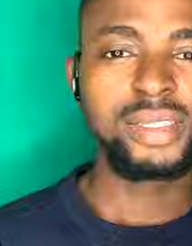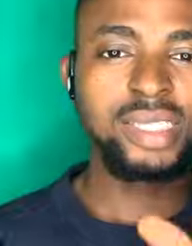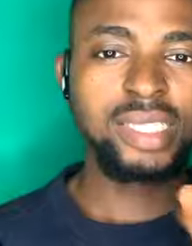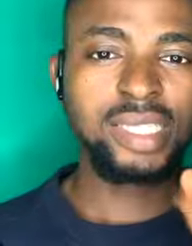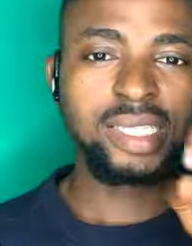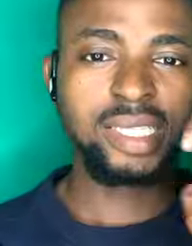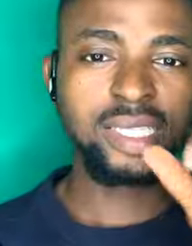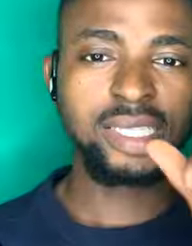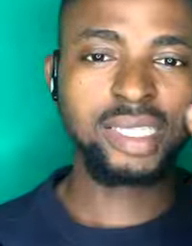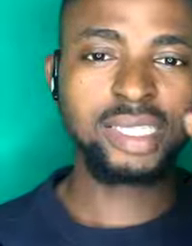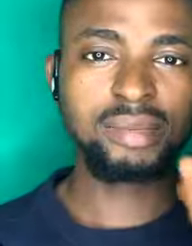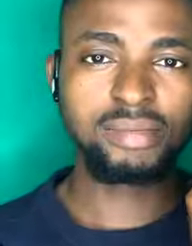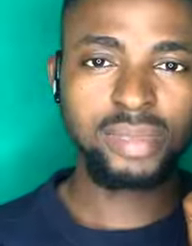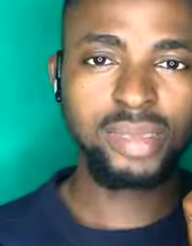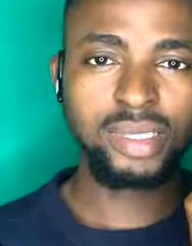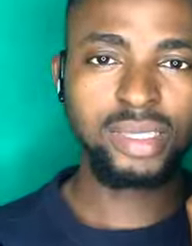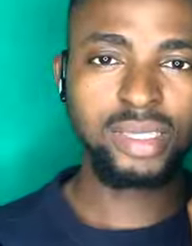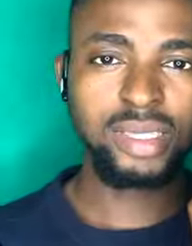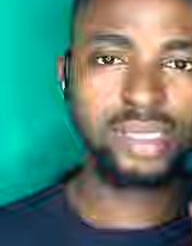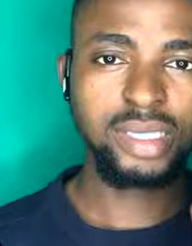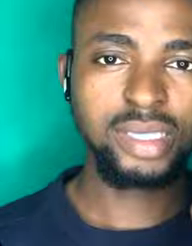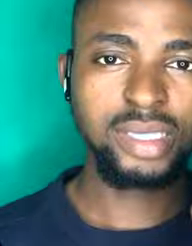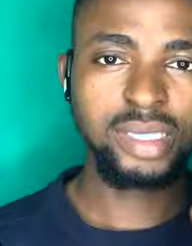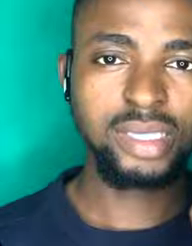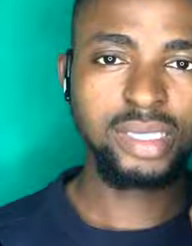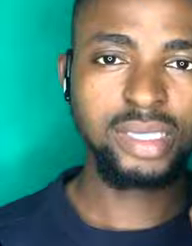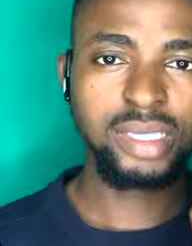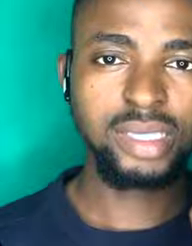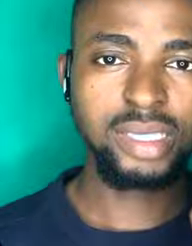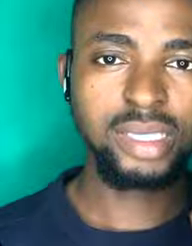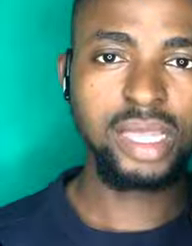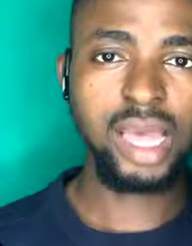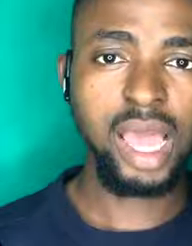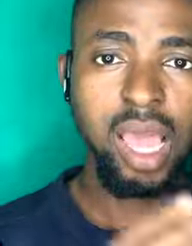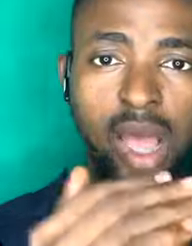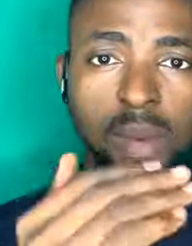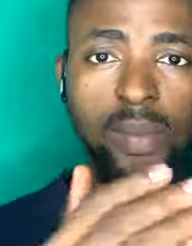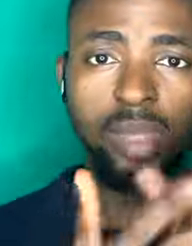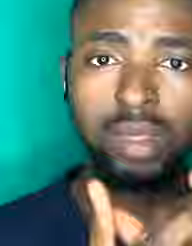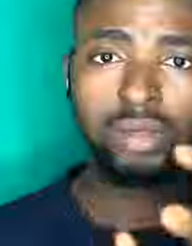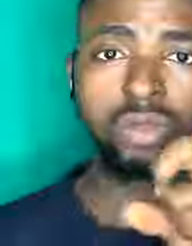Sim_Deaf Consult. Yes. I hope you are Samuel